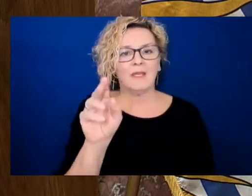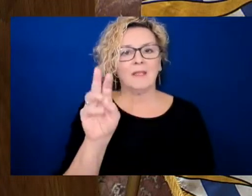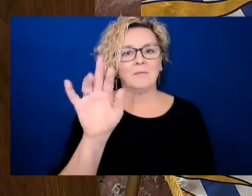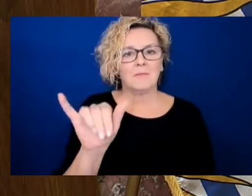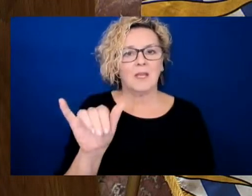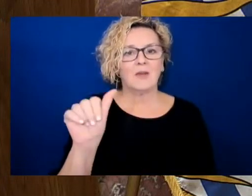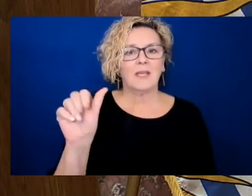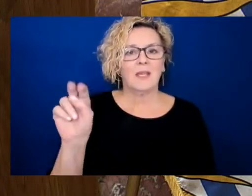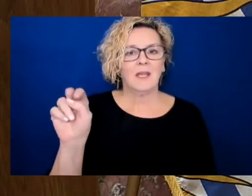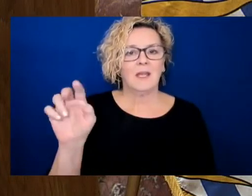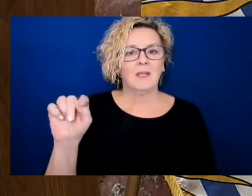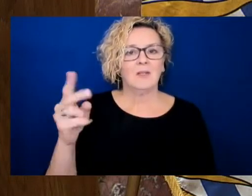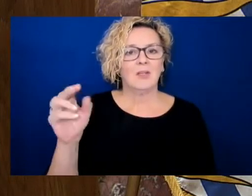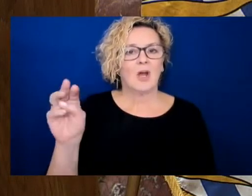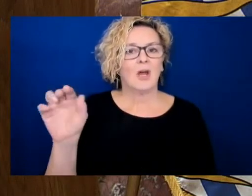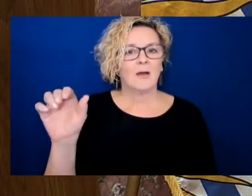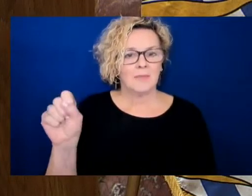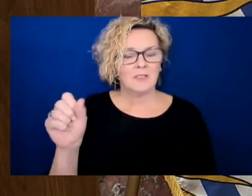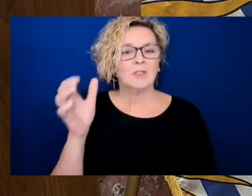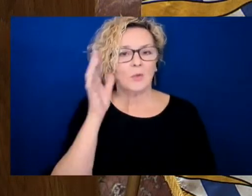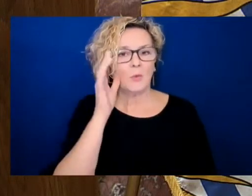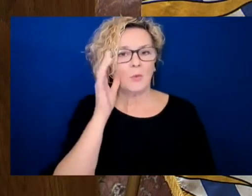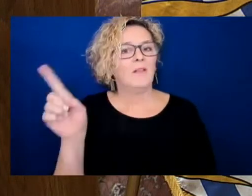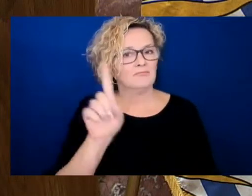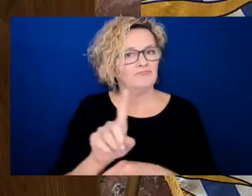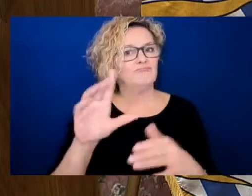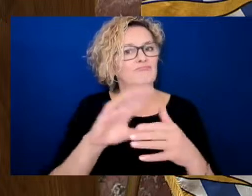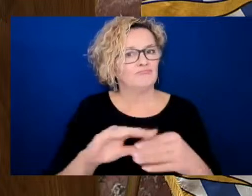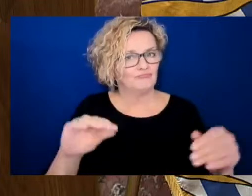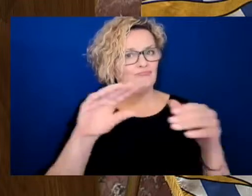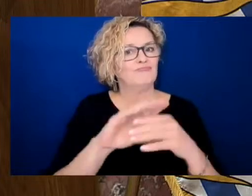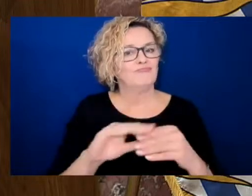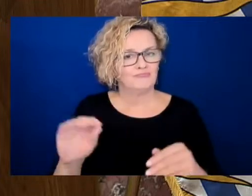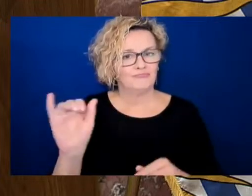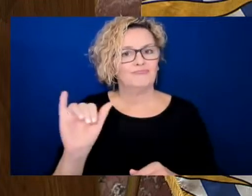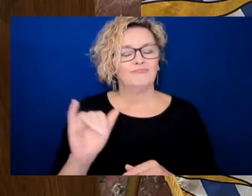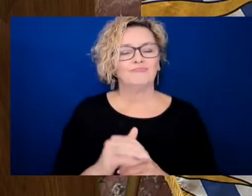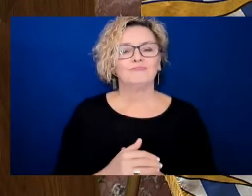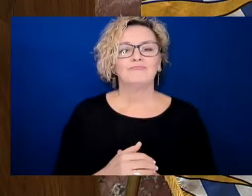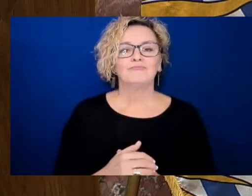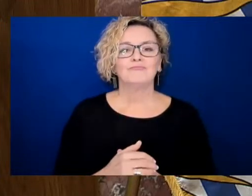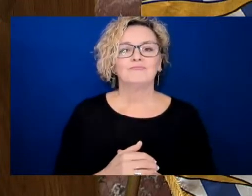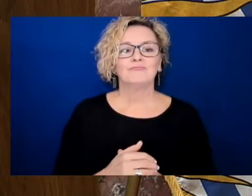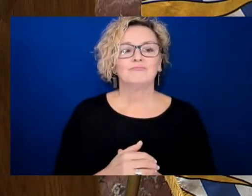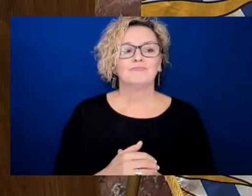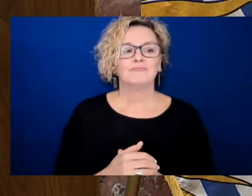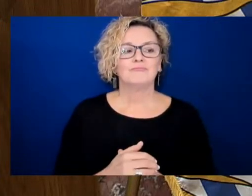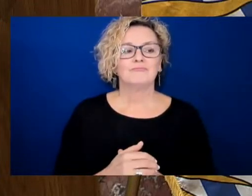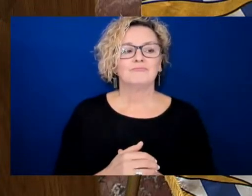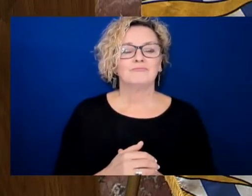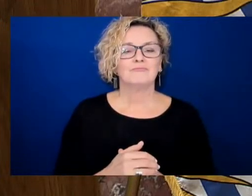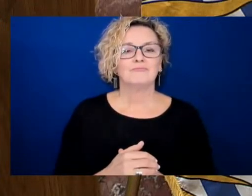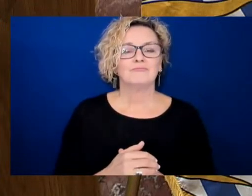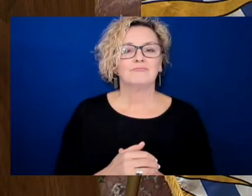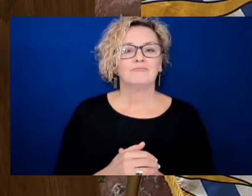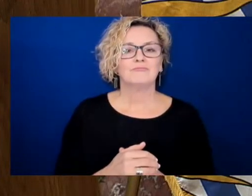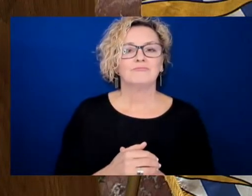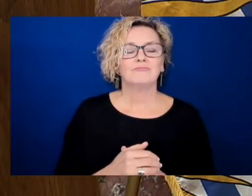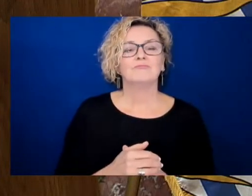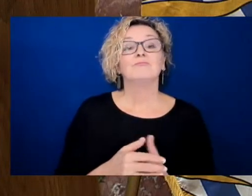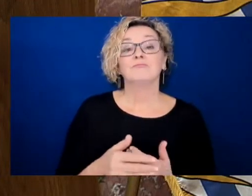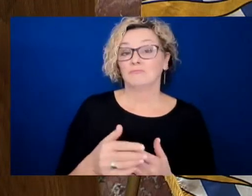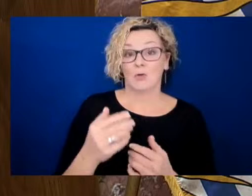words. And she did mention that our houses in each of our community are very busy right